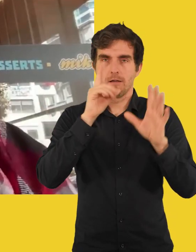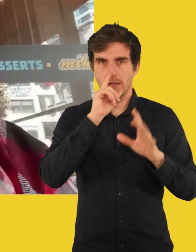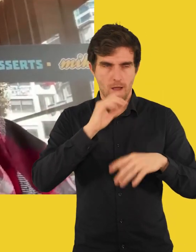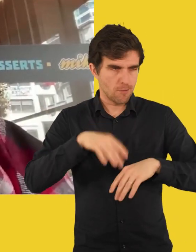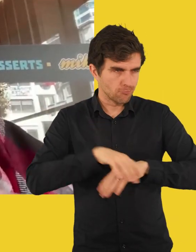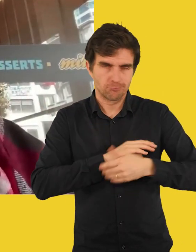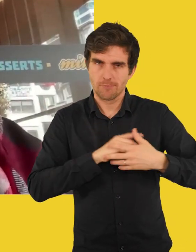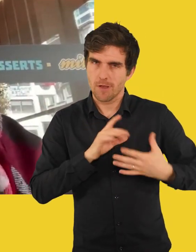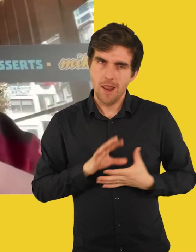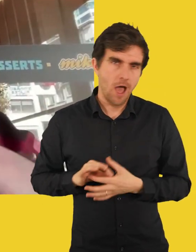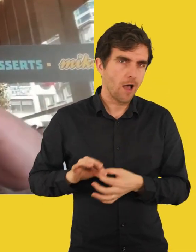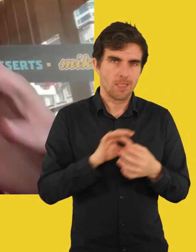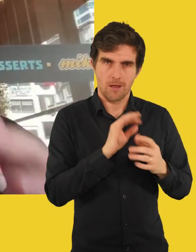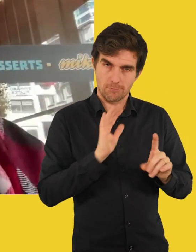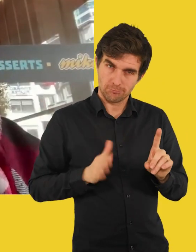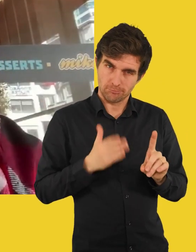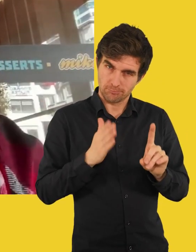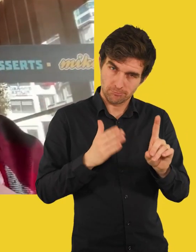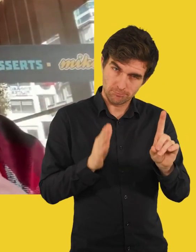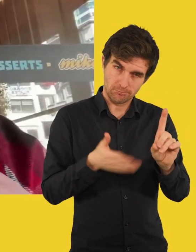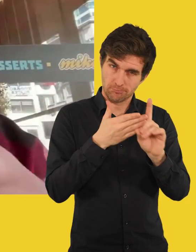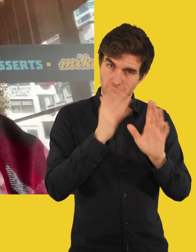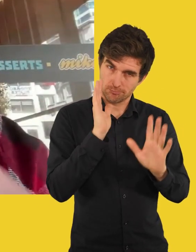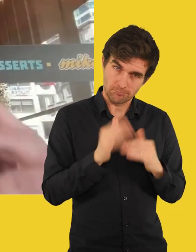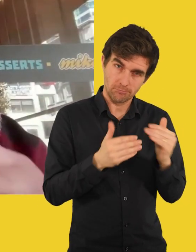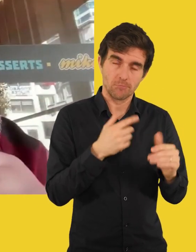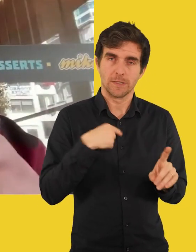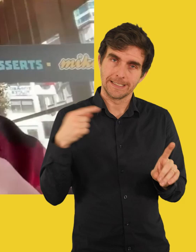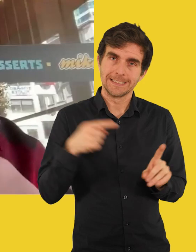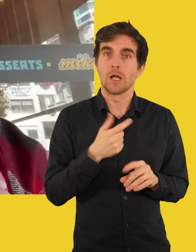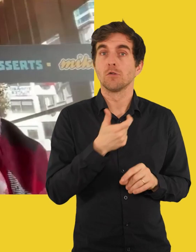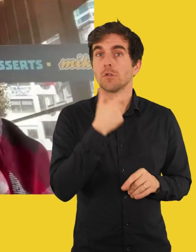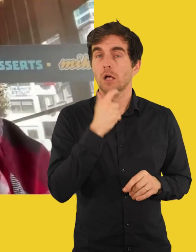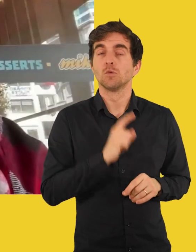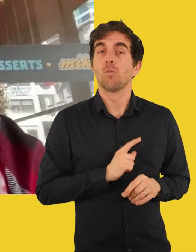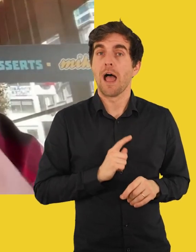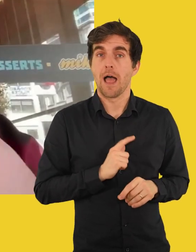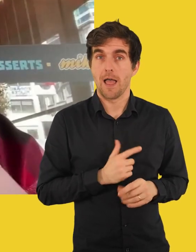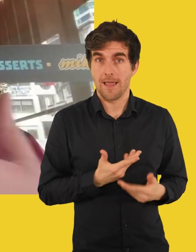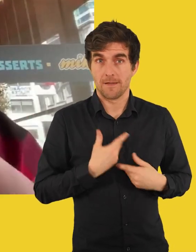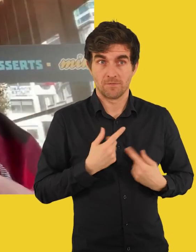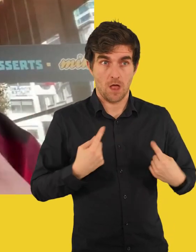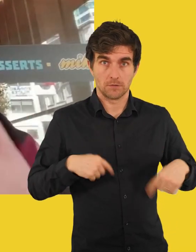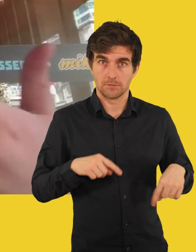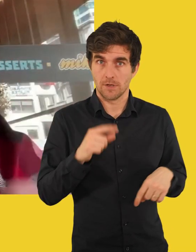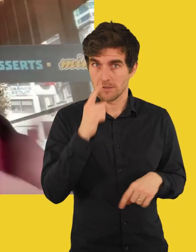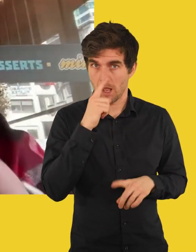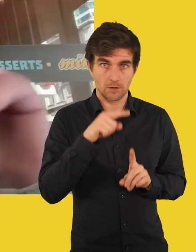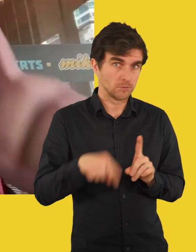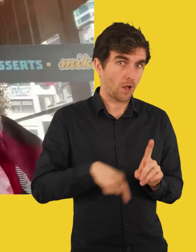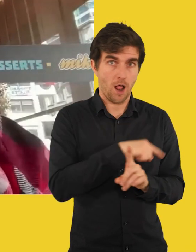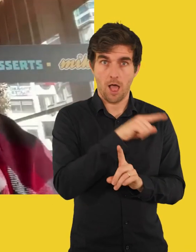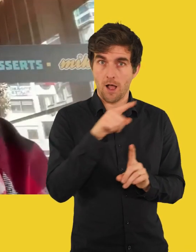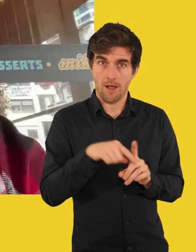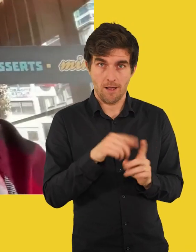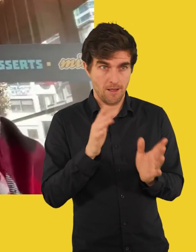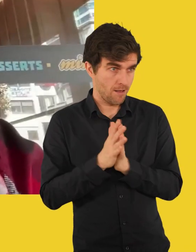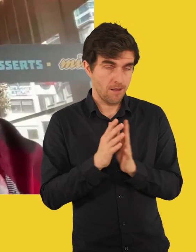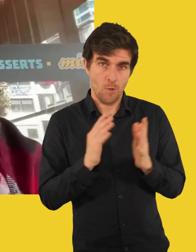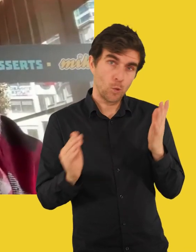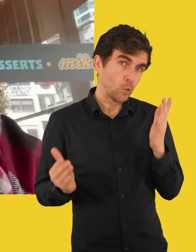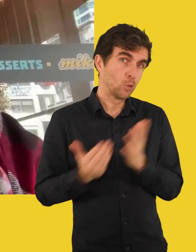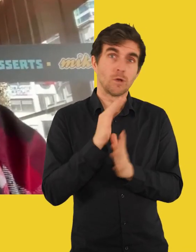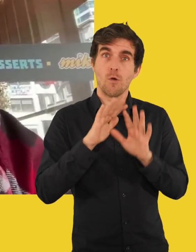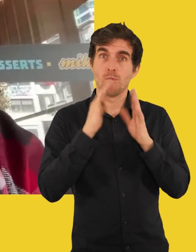a vision we can genuinely work toward. And we chose it especially because Doughnut gives us a circle to unite